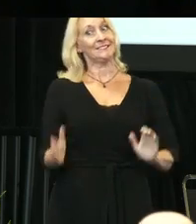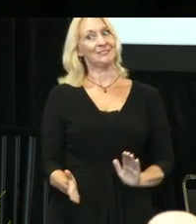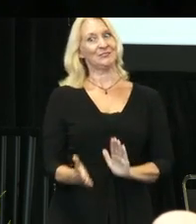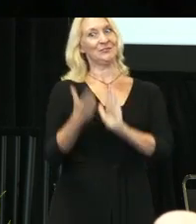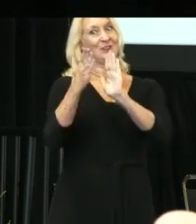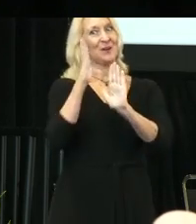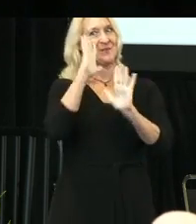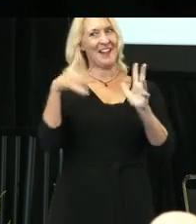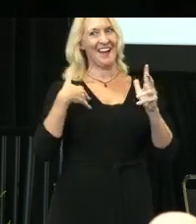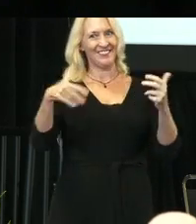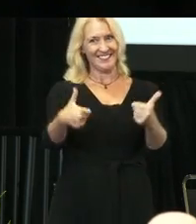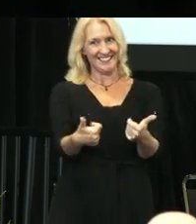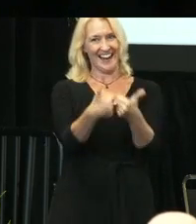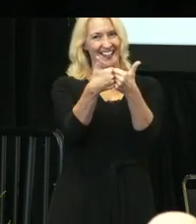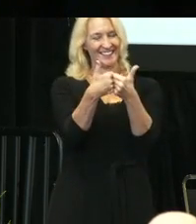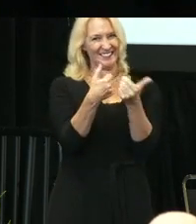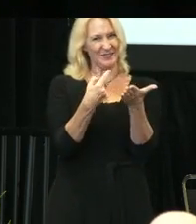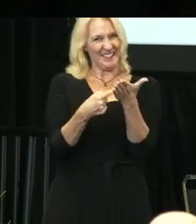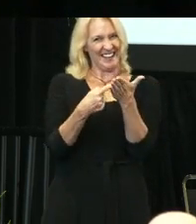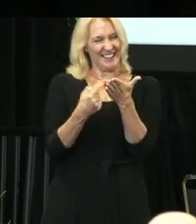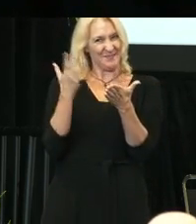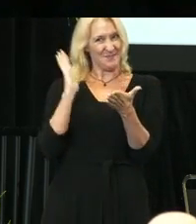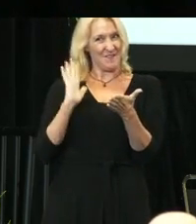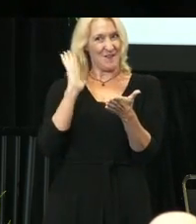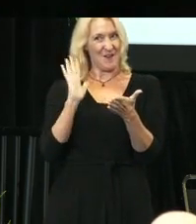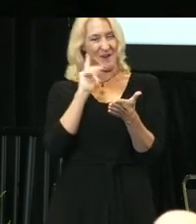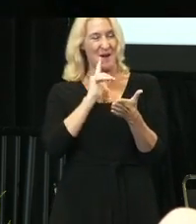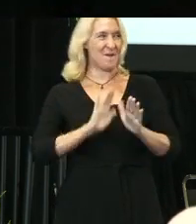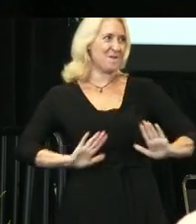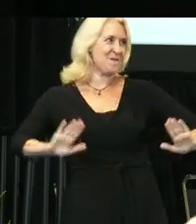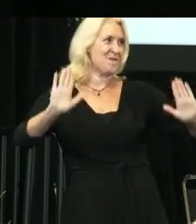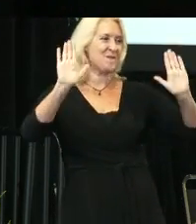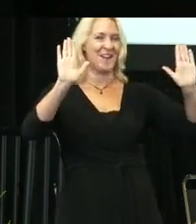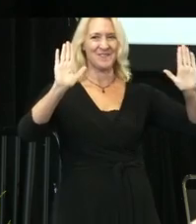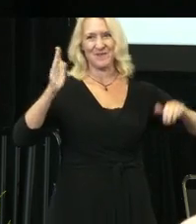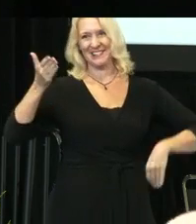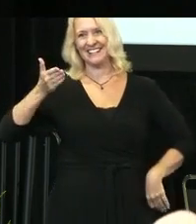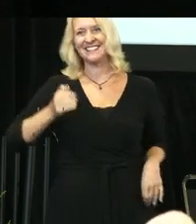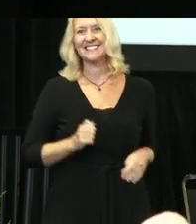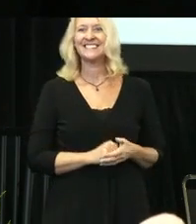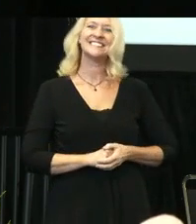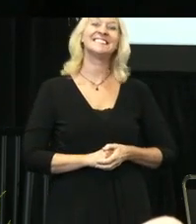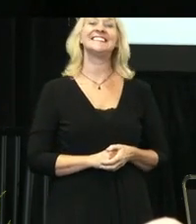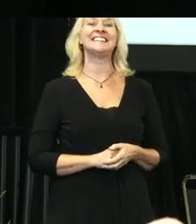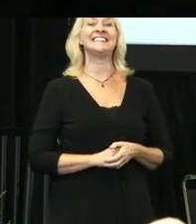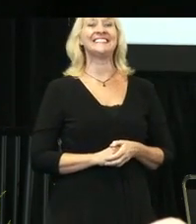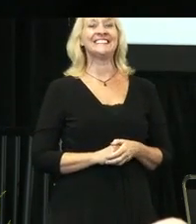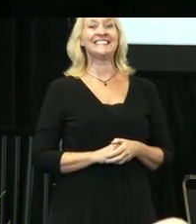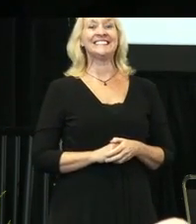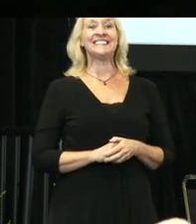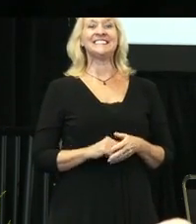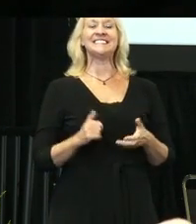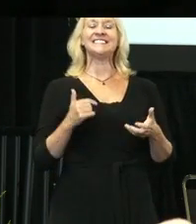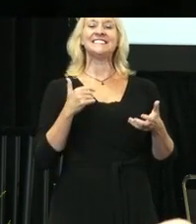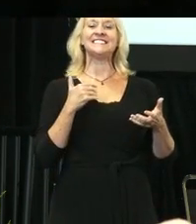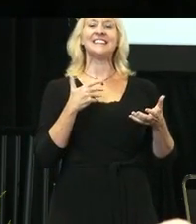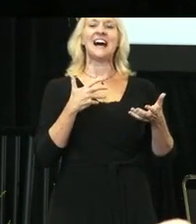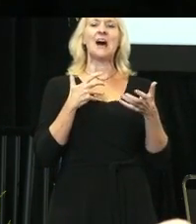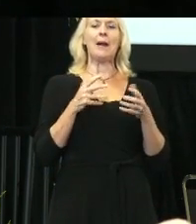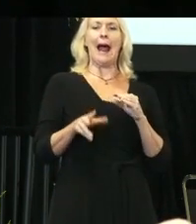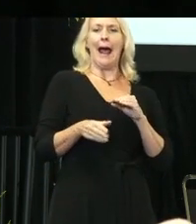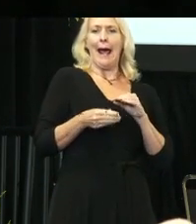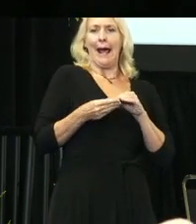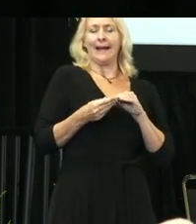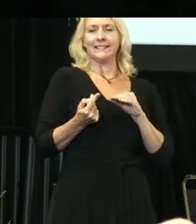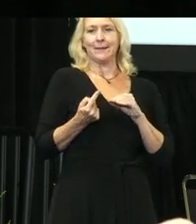about at the very beginning of our brilliant PowerPoint here. And that is, and I want to piggyback off something that